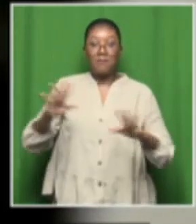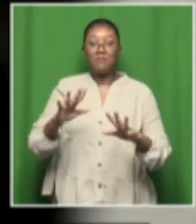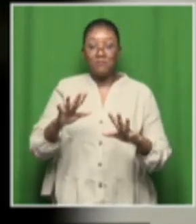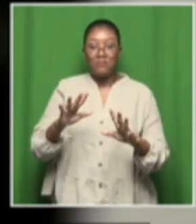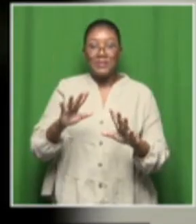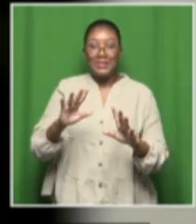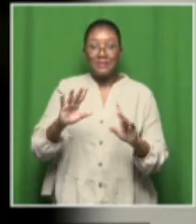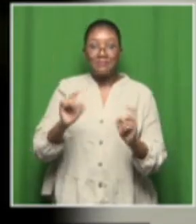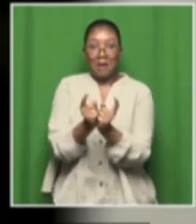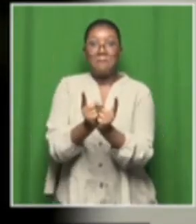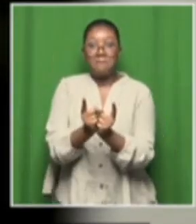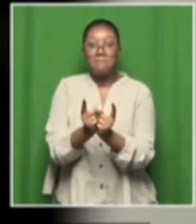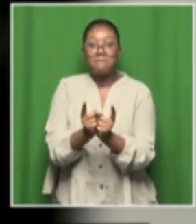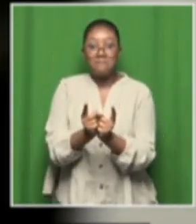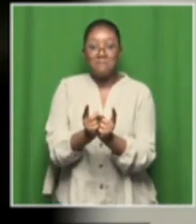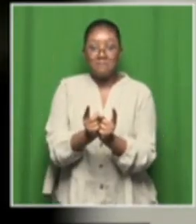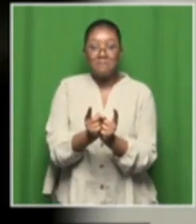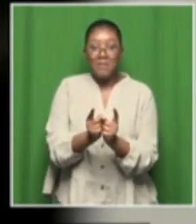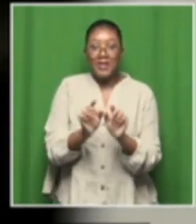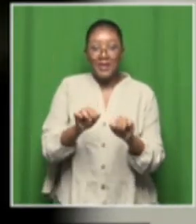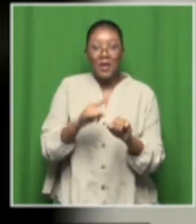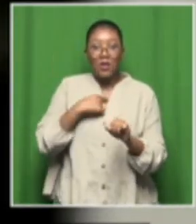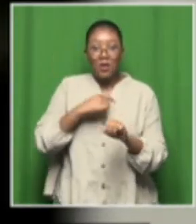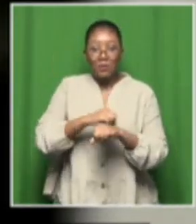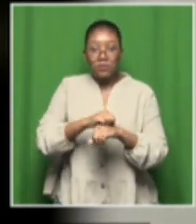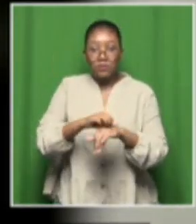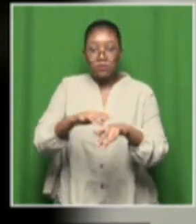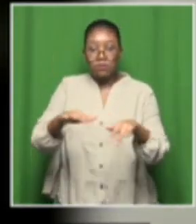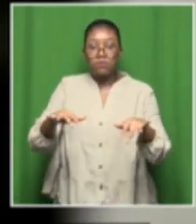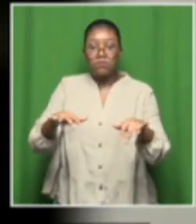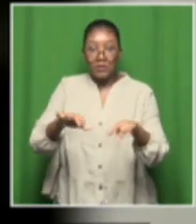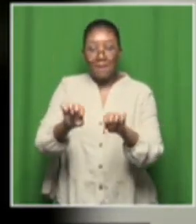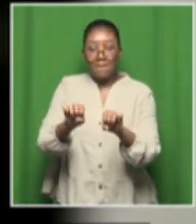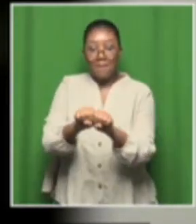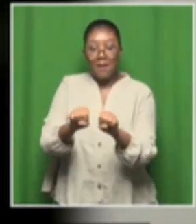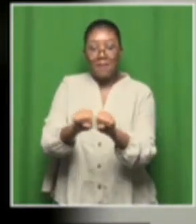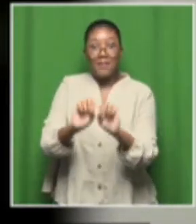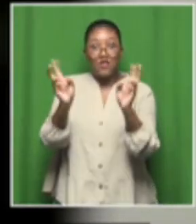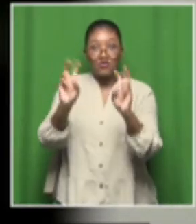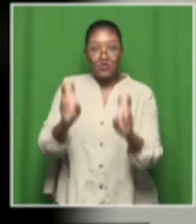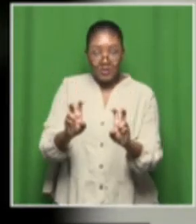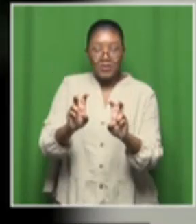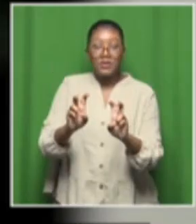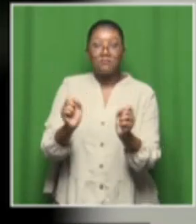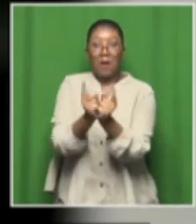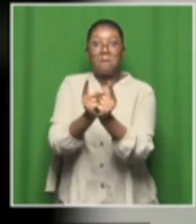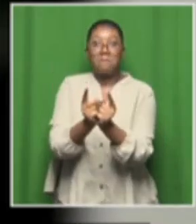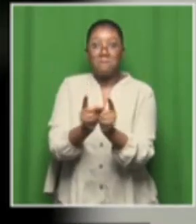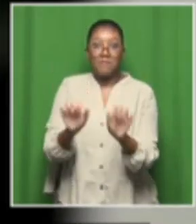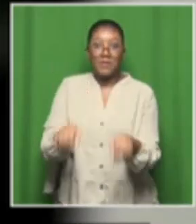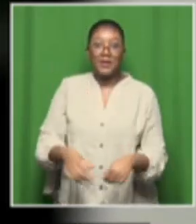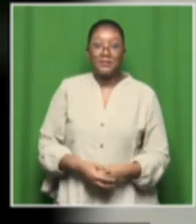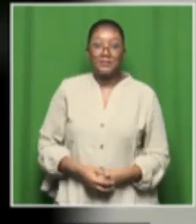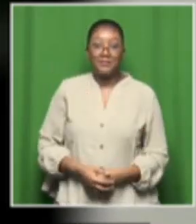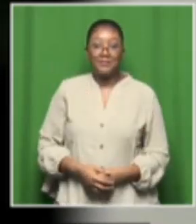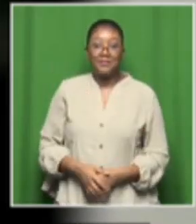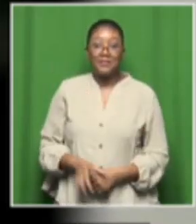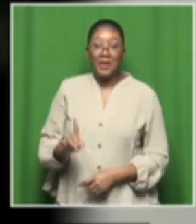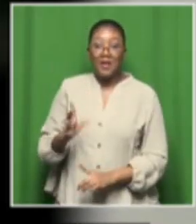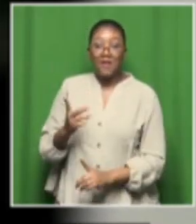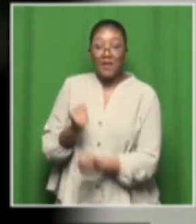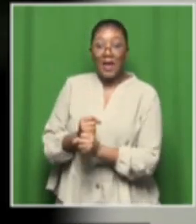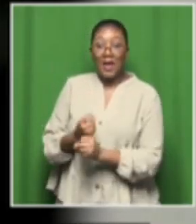supply then causes another spike in the system which damages the equipment. But in Gauteng, we get a lot more lightning than we do,